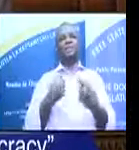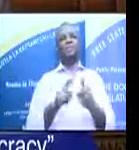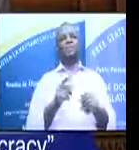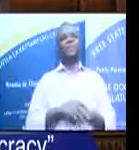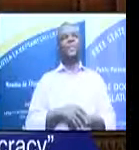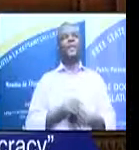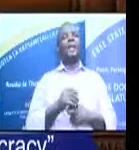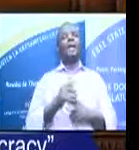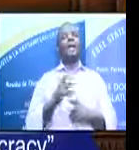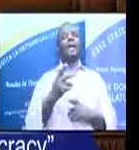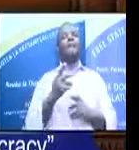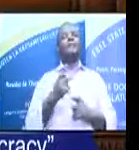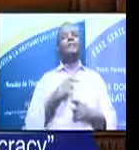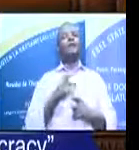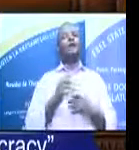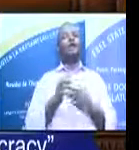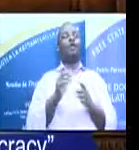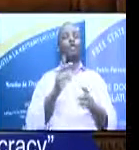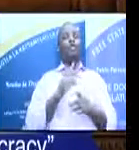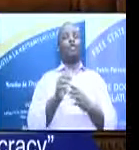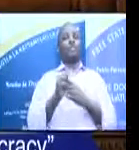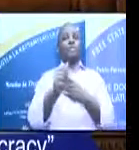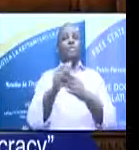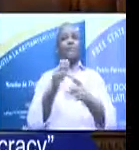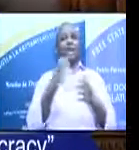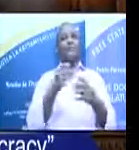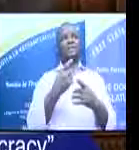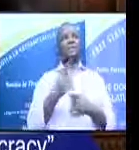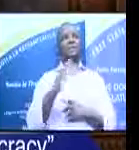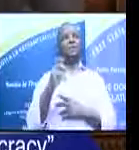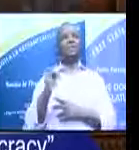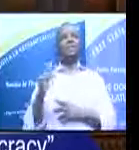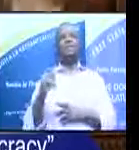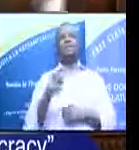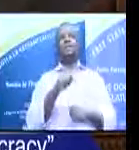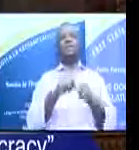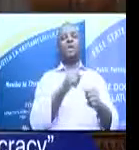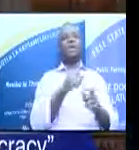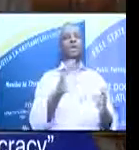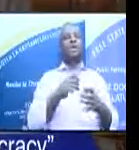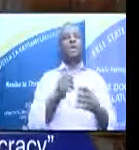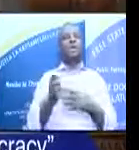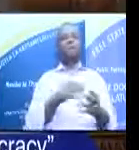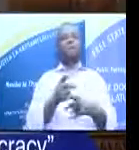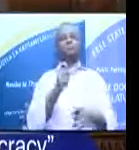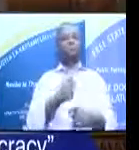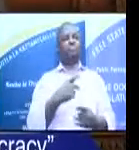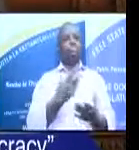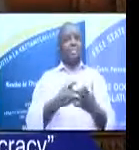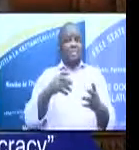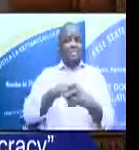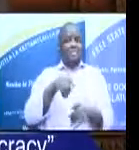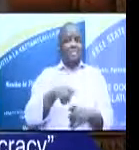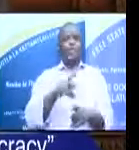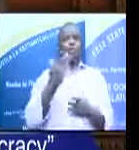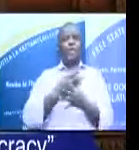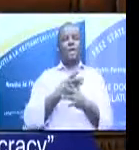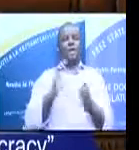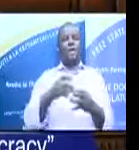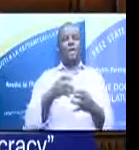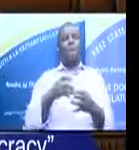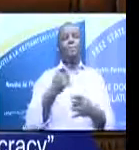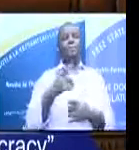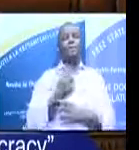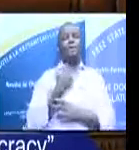The ruling class are the capitalists. Social class can be any other person, including the working class, which stand opposed